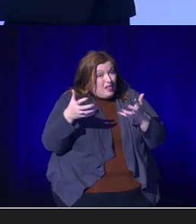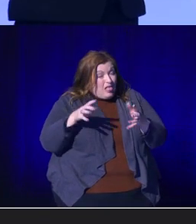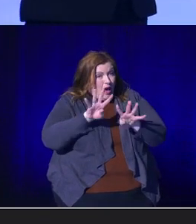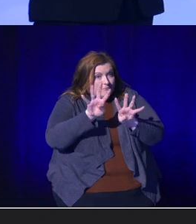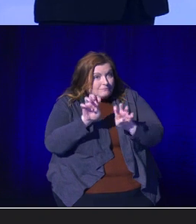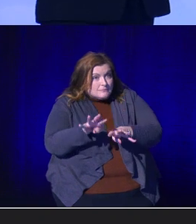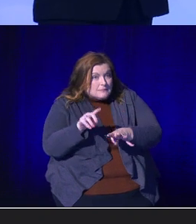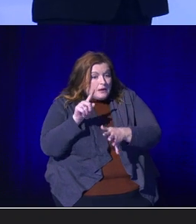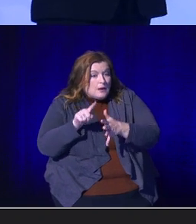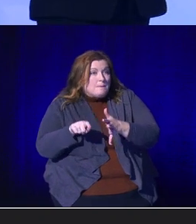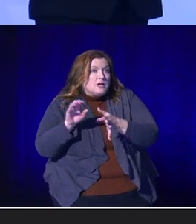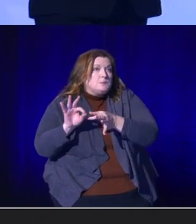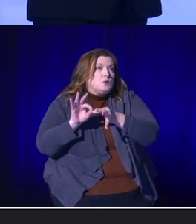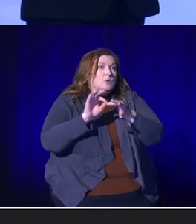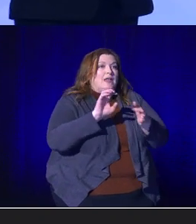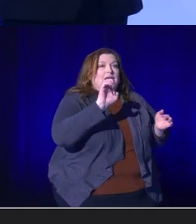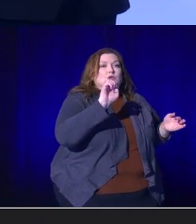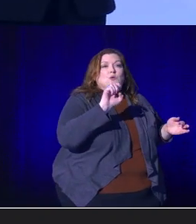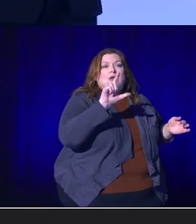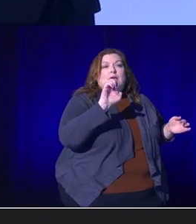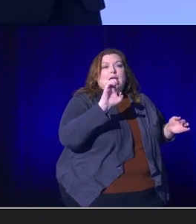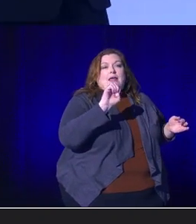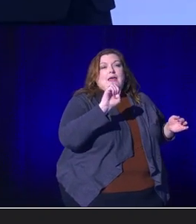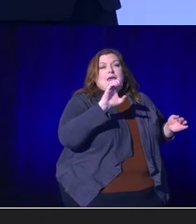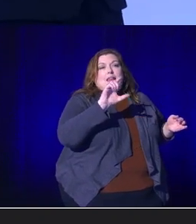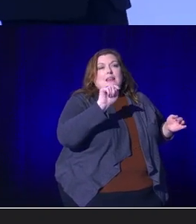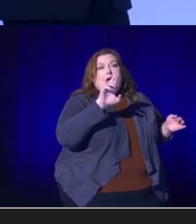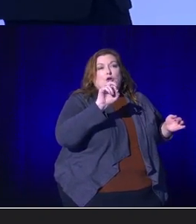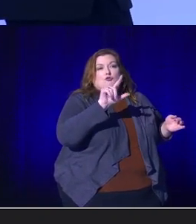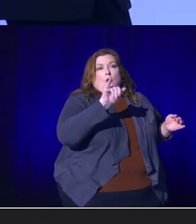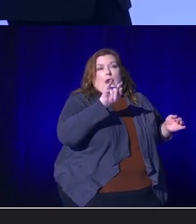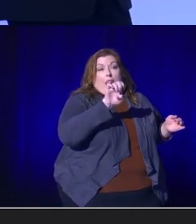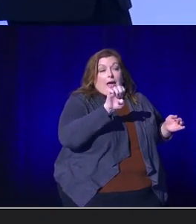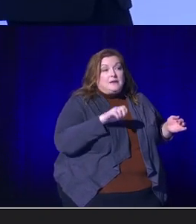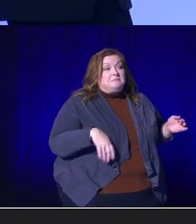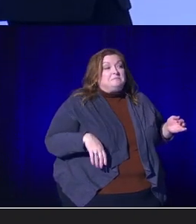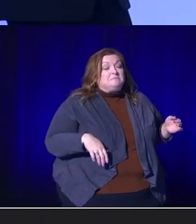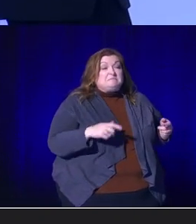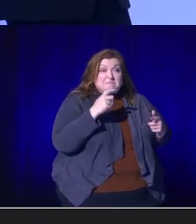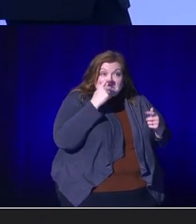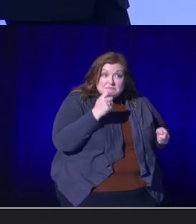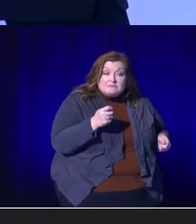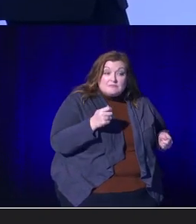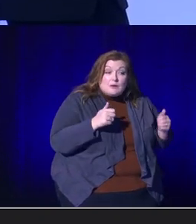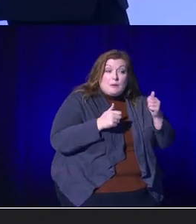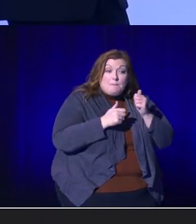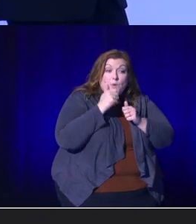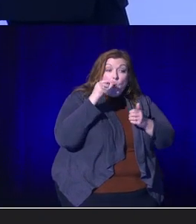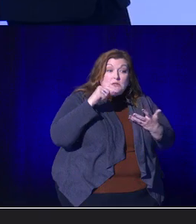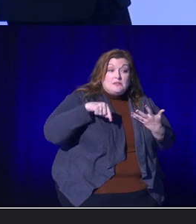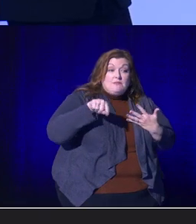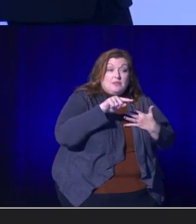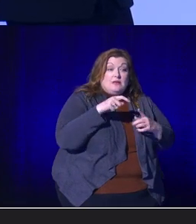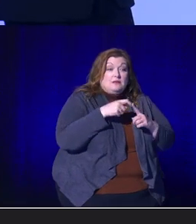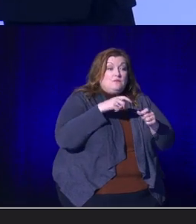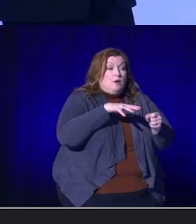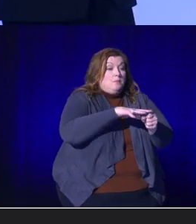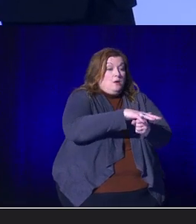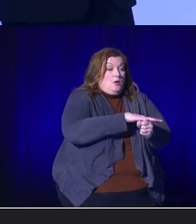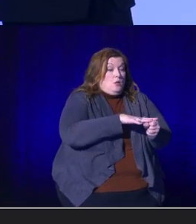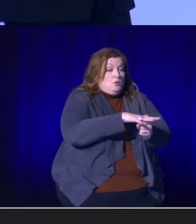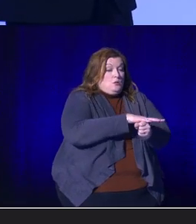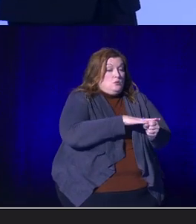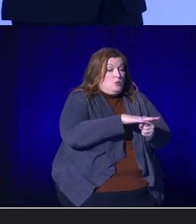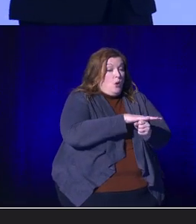be related to the electrolyte. So what is interesting here is that a majority of this is coming from local solvation